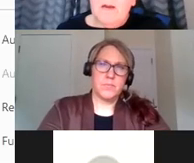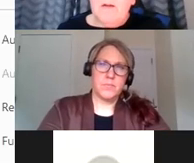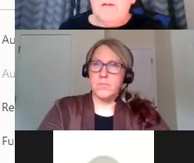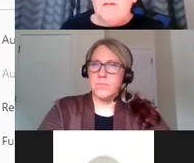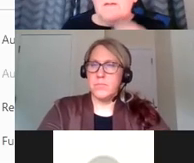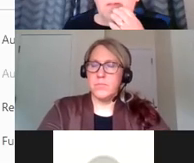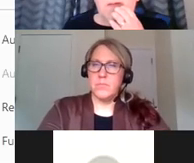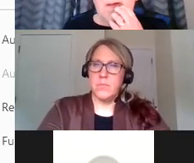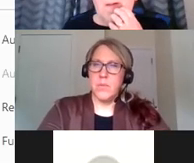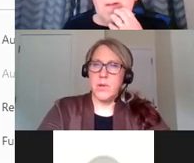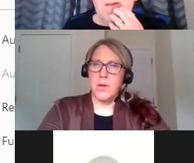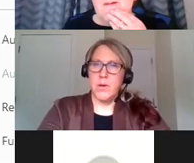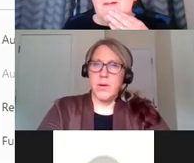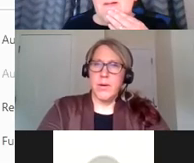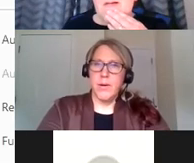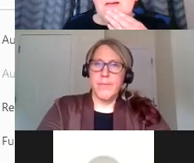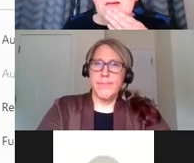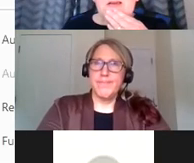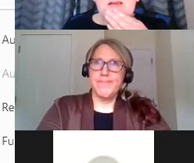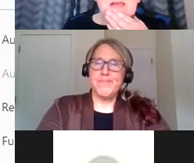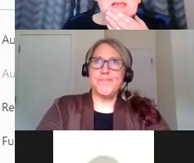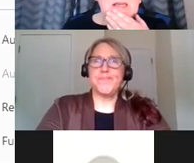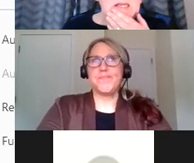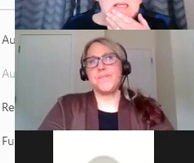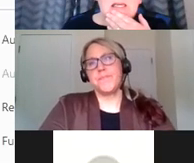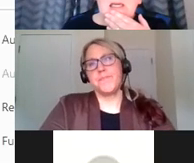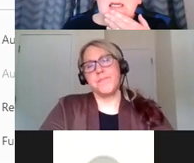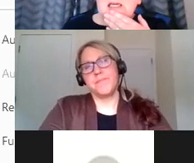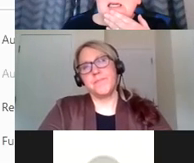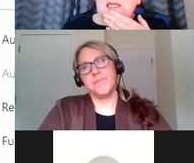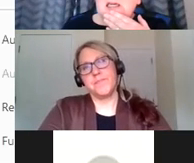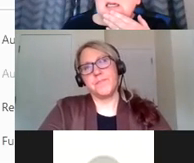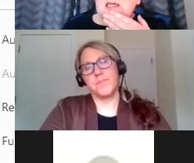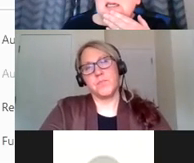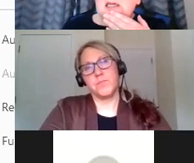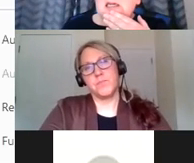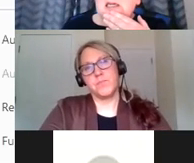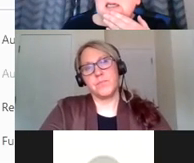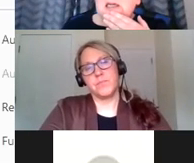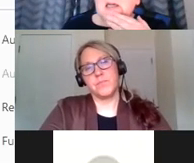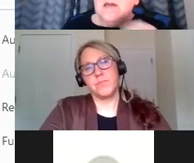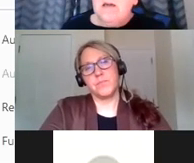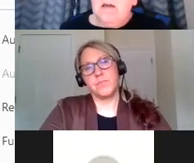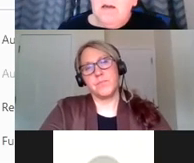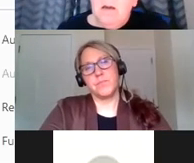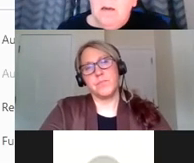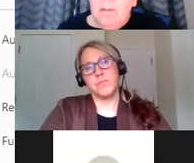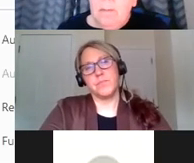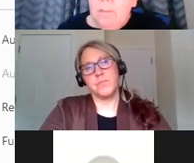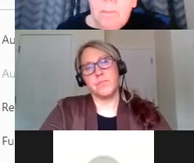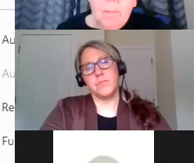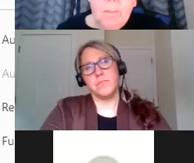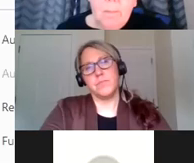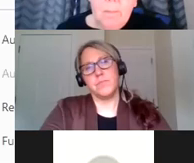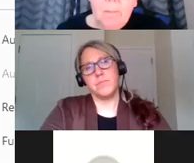And we can do. I'm not sharing my screen just because I think it's the 3 of us and we can do this offline. But I see that if I'm in the reading order and it